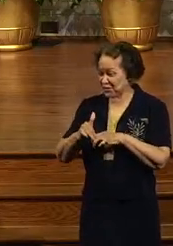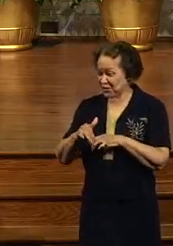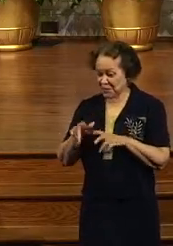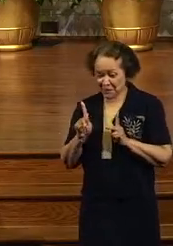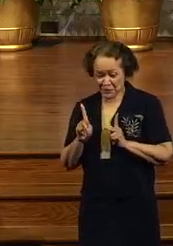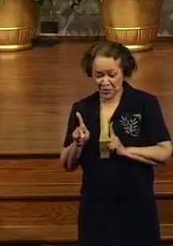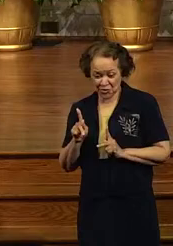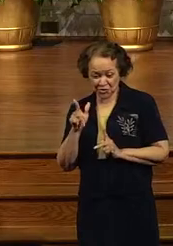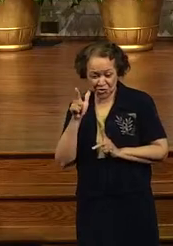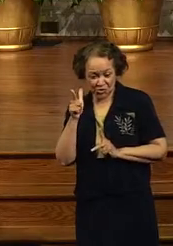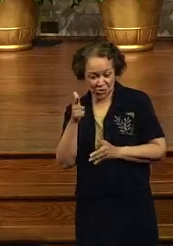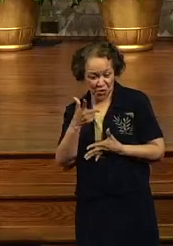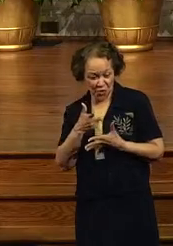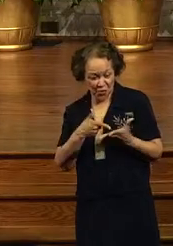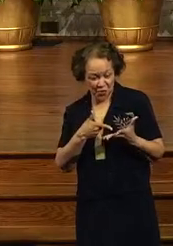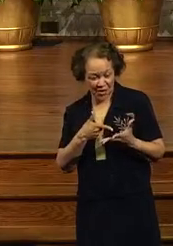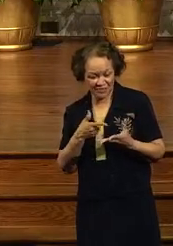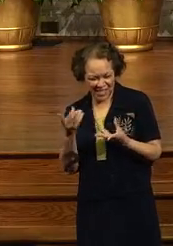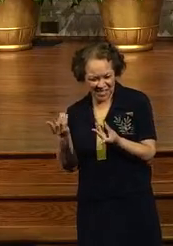or what they can give you.